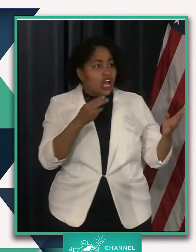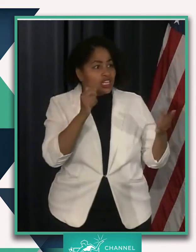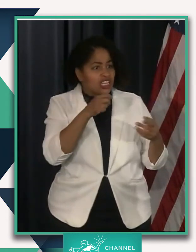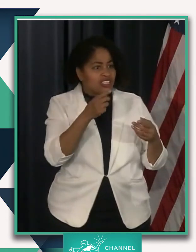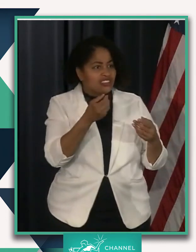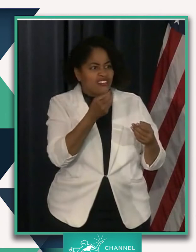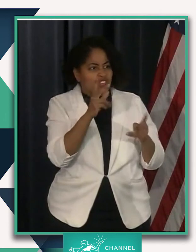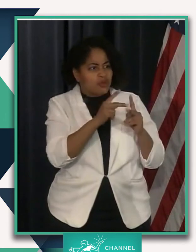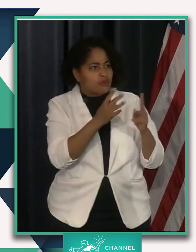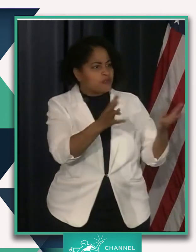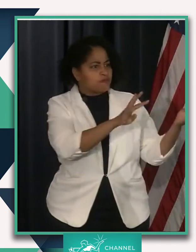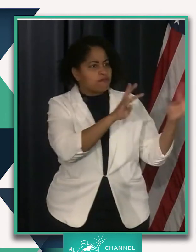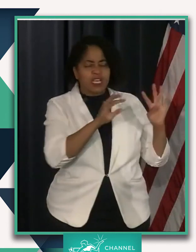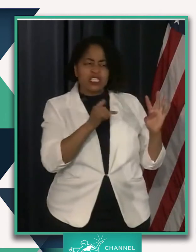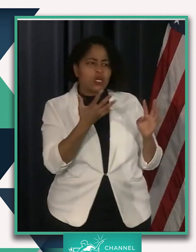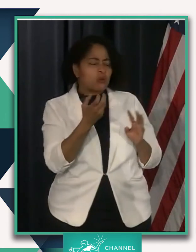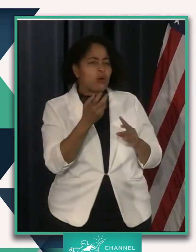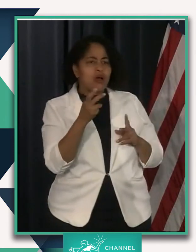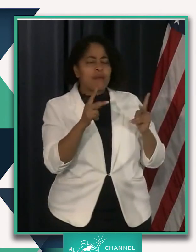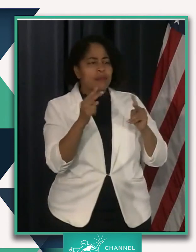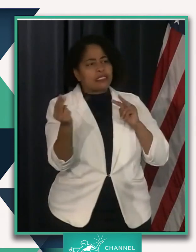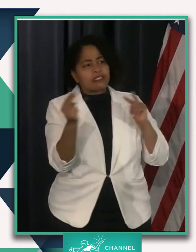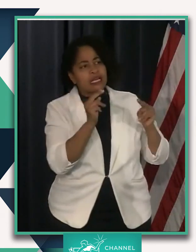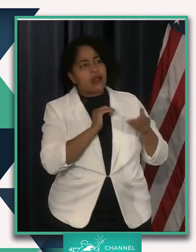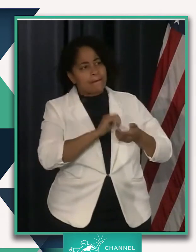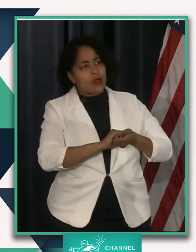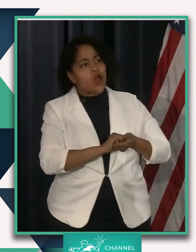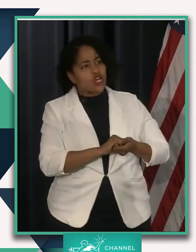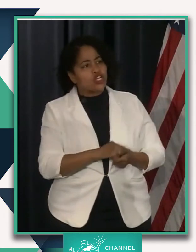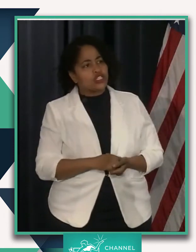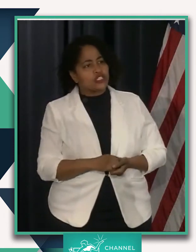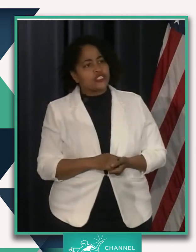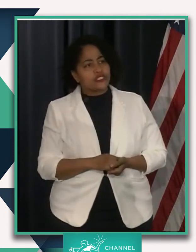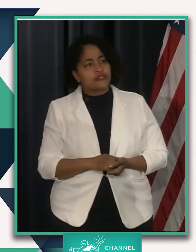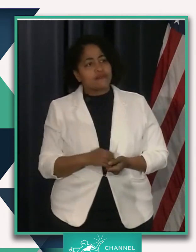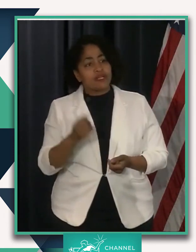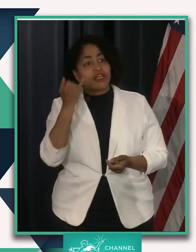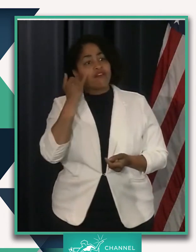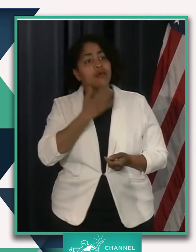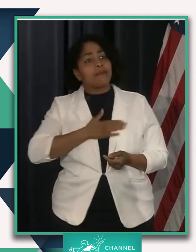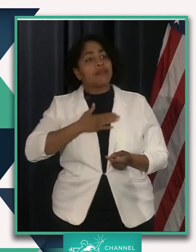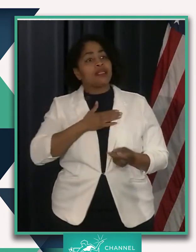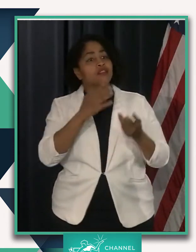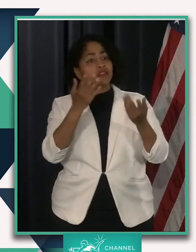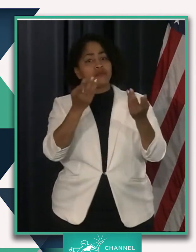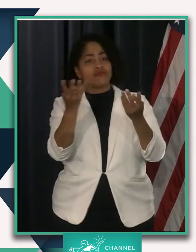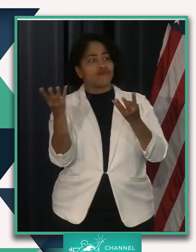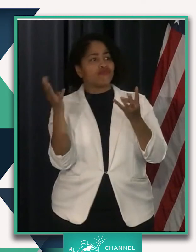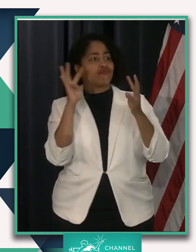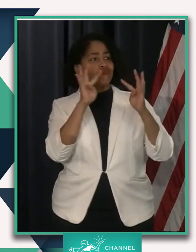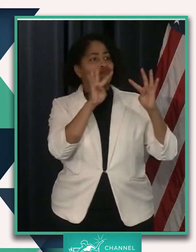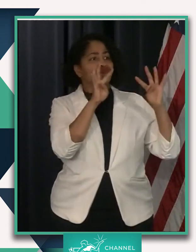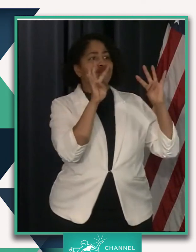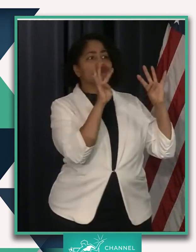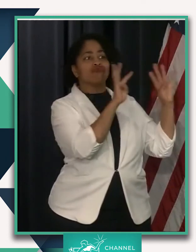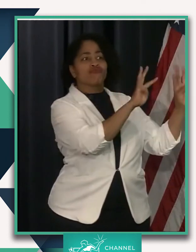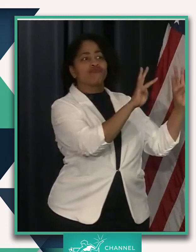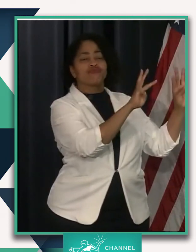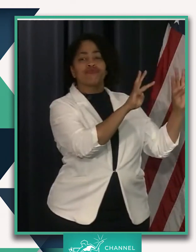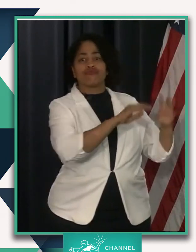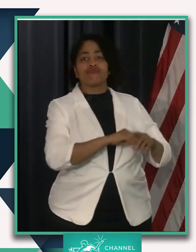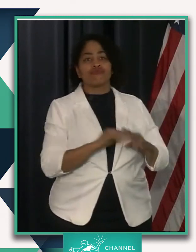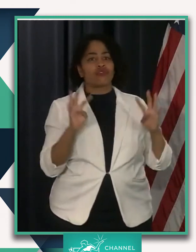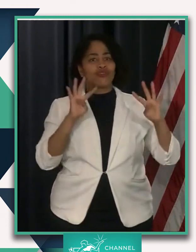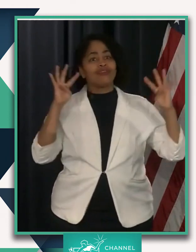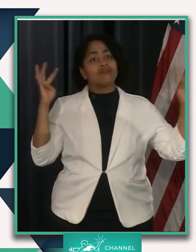we file a couple people? I just want our other partners to be able to be seen, who really made this happen. Fan in on the